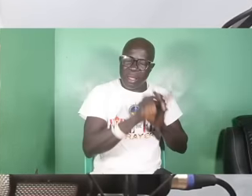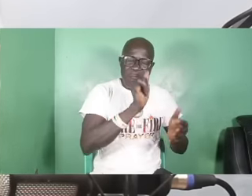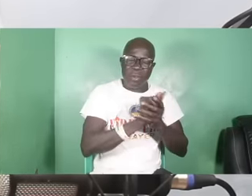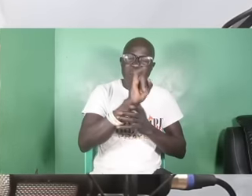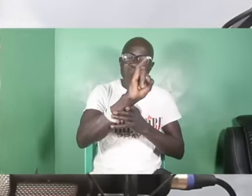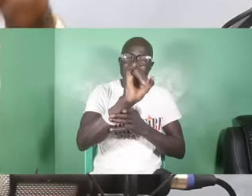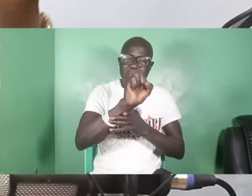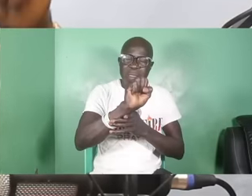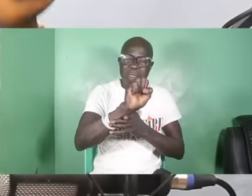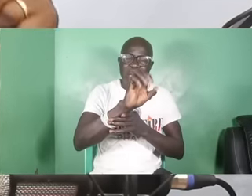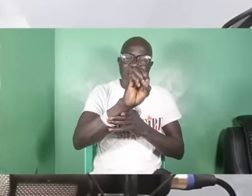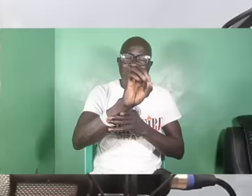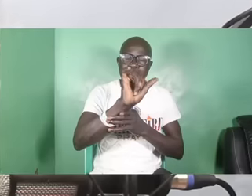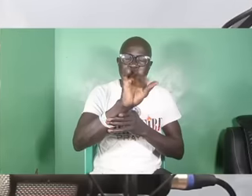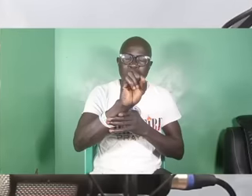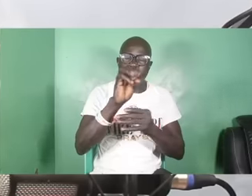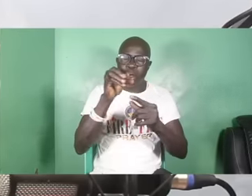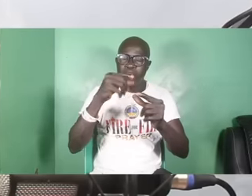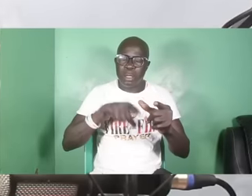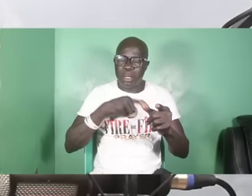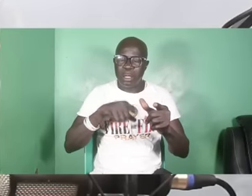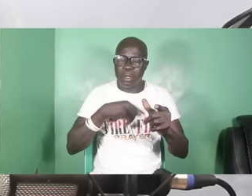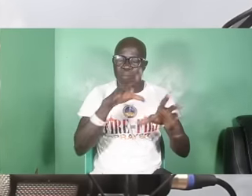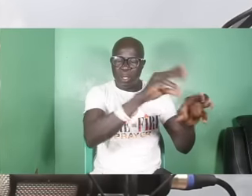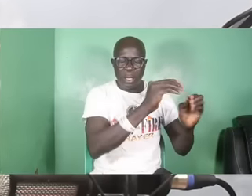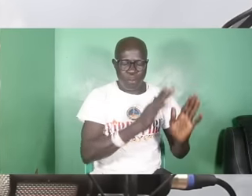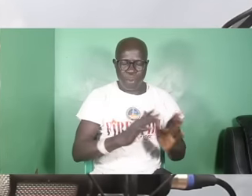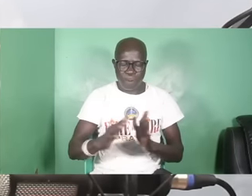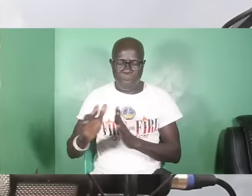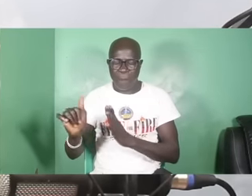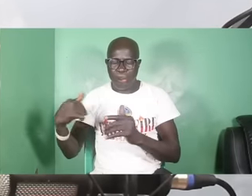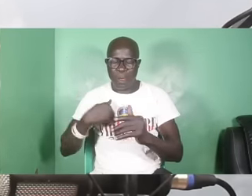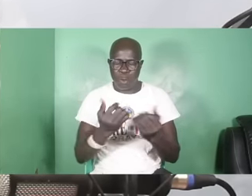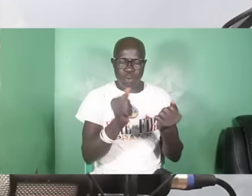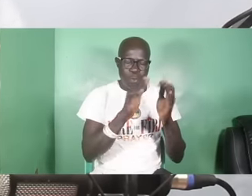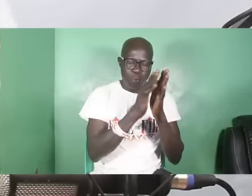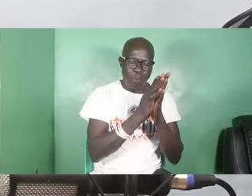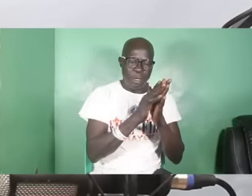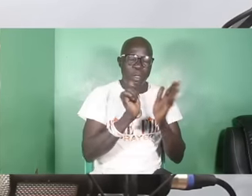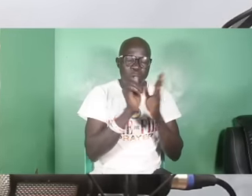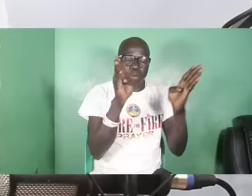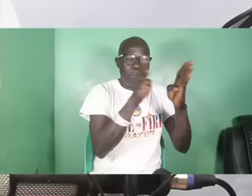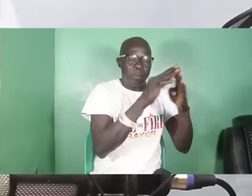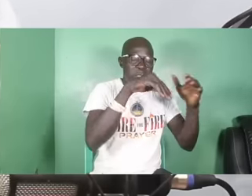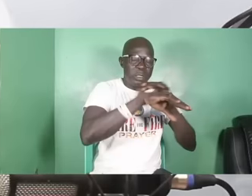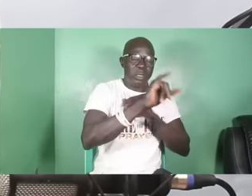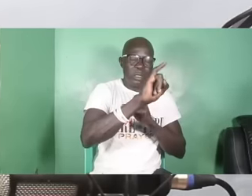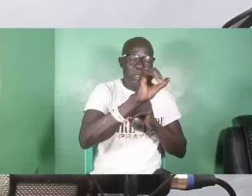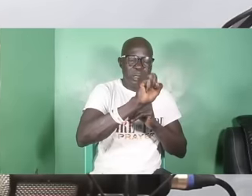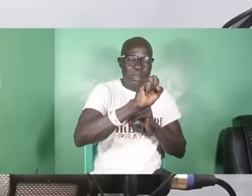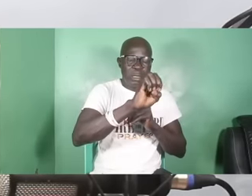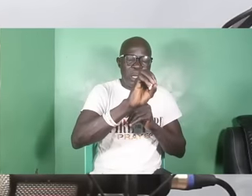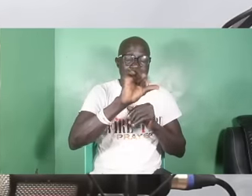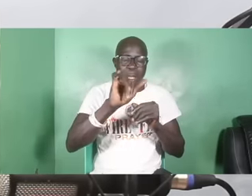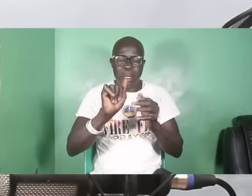I say today abi boya o wa le ko all your illegals e mura le get prepared a fe gbadua we want to pray a pade ni seyin we miss it a